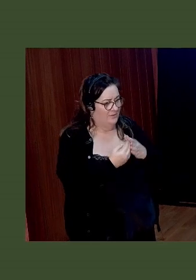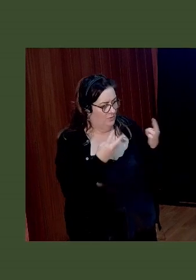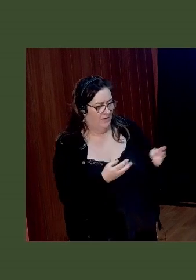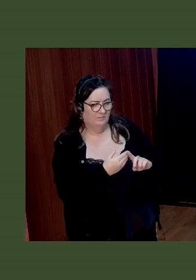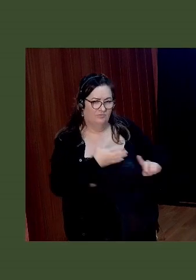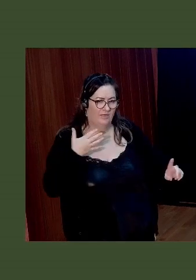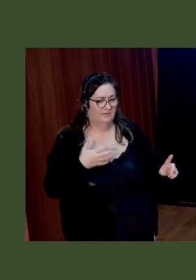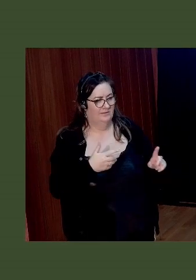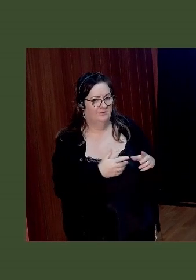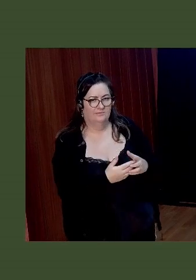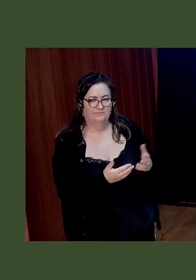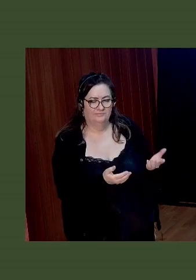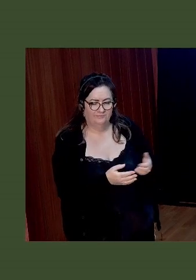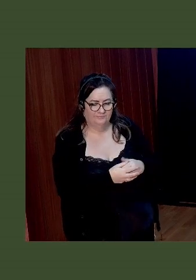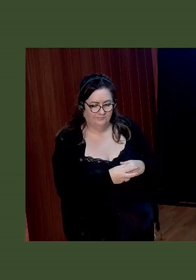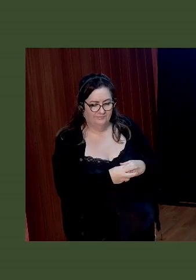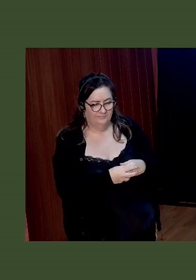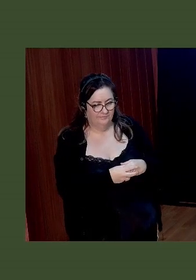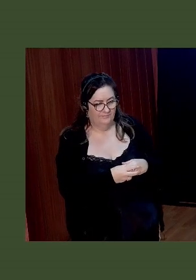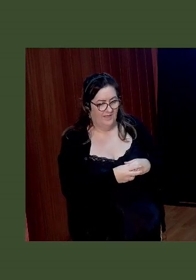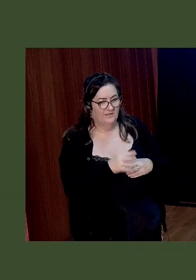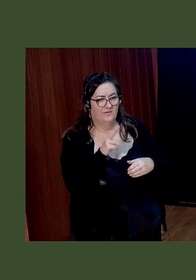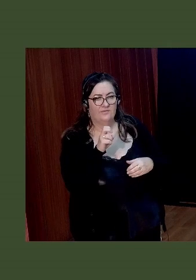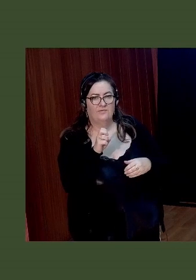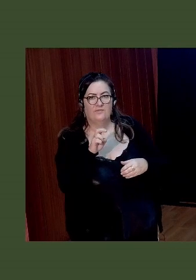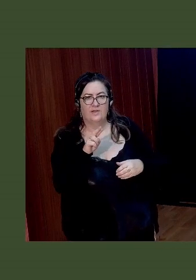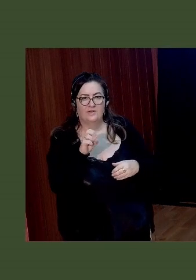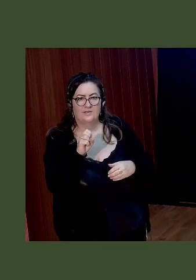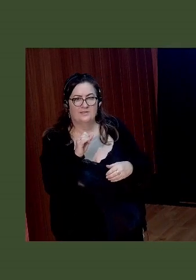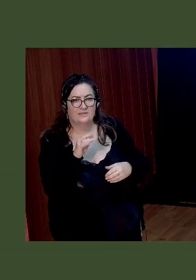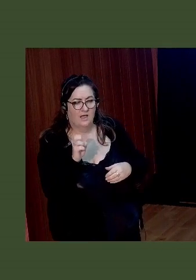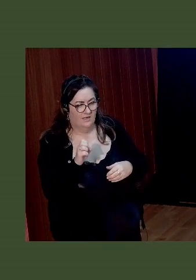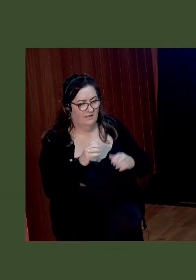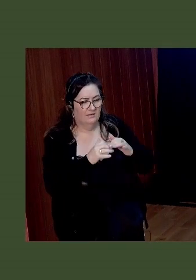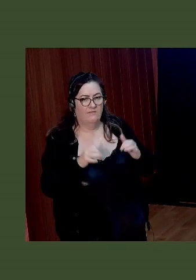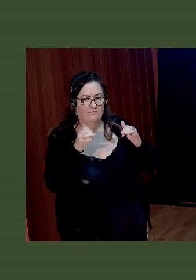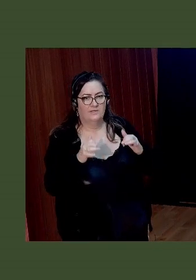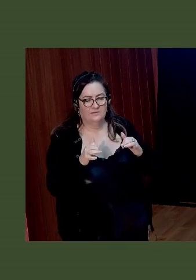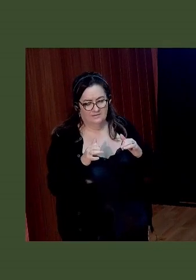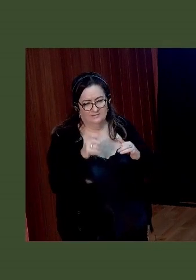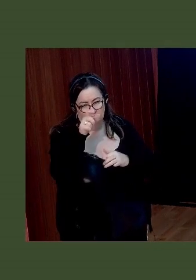nation state. At the Versailles Peace Conference, Sean Teo Callig